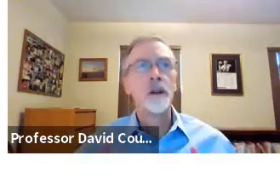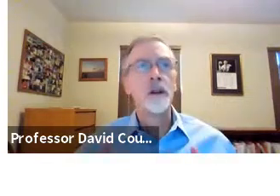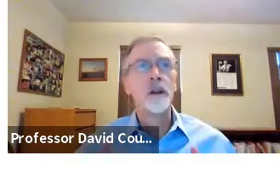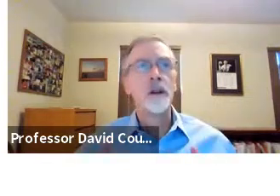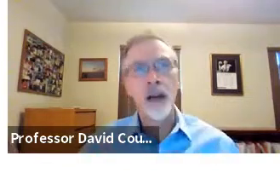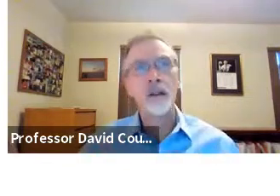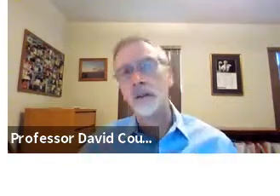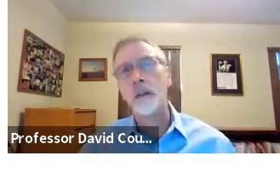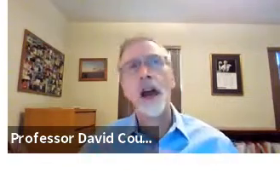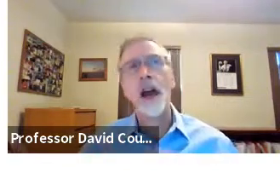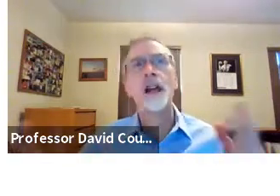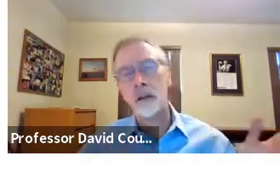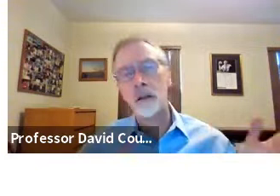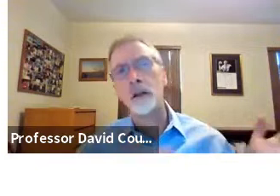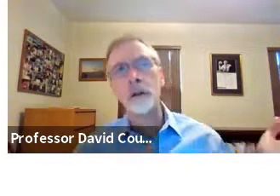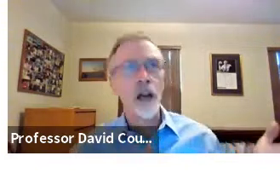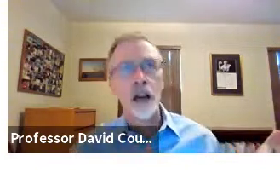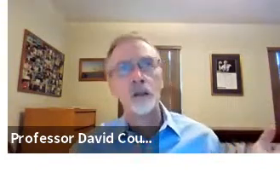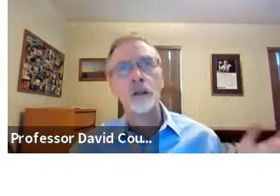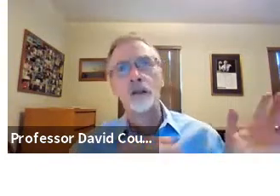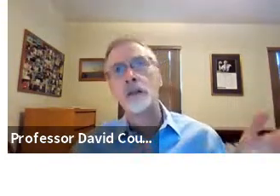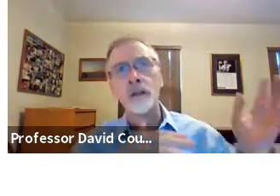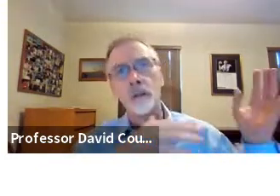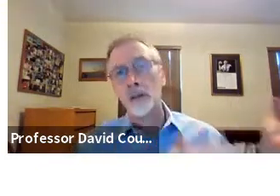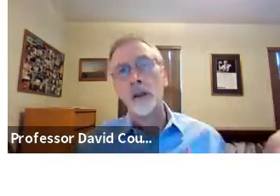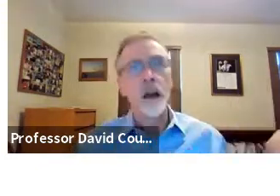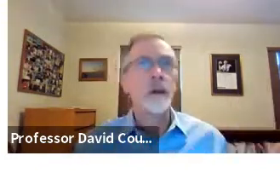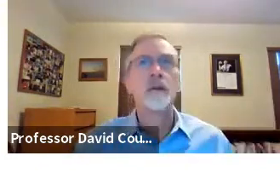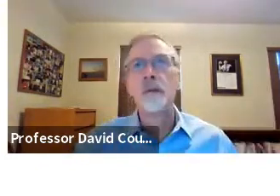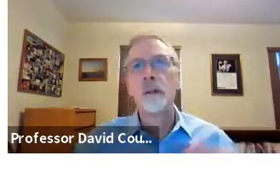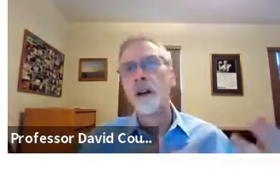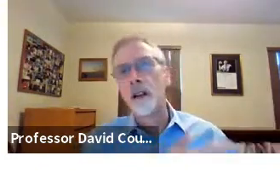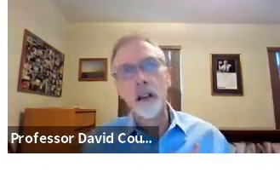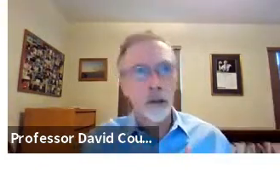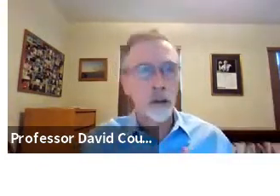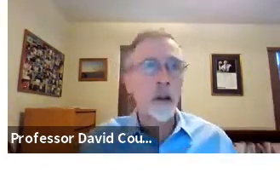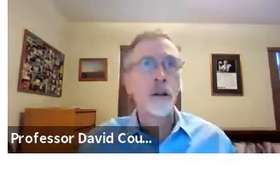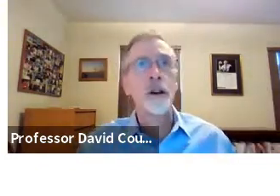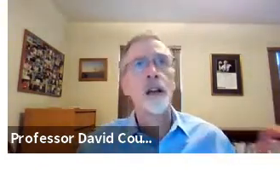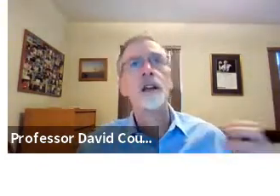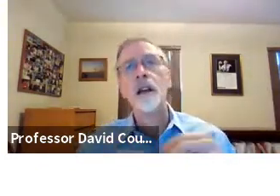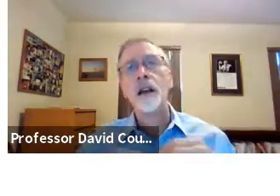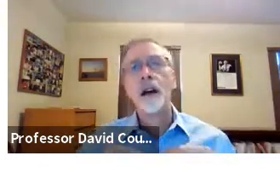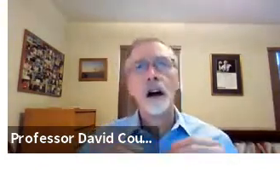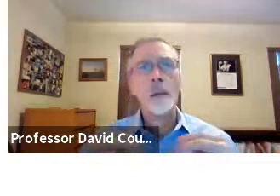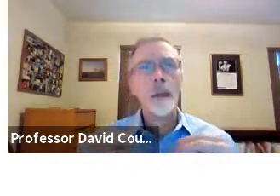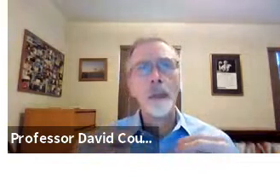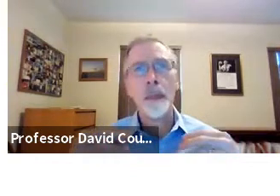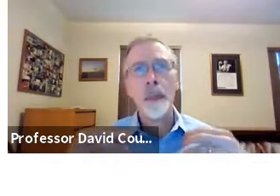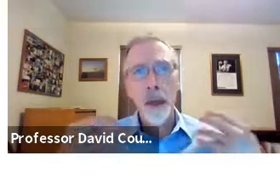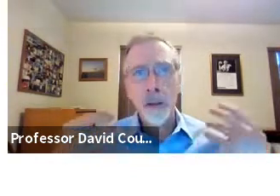that old conservative attitudes are bad, new liberal attitudes towards prescribing for chronic non-cancer pain are